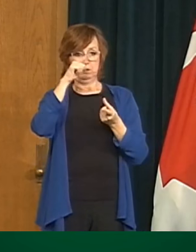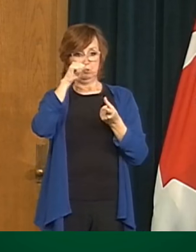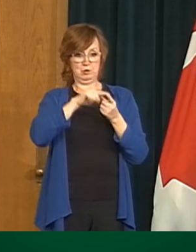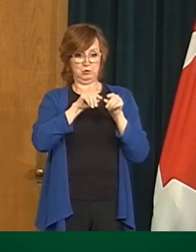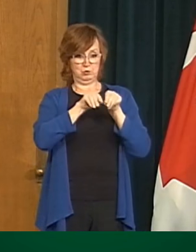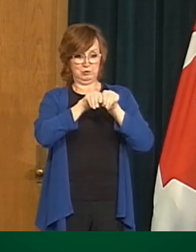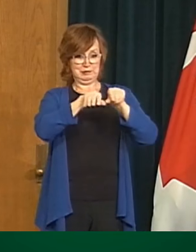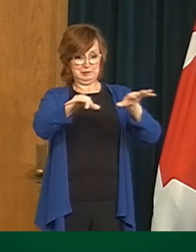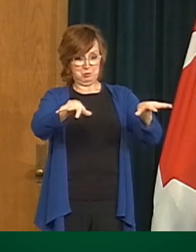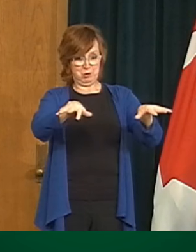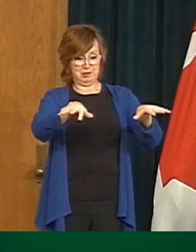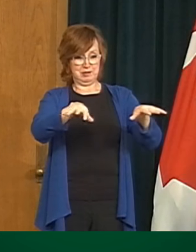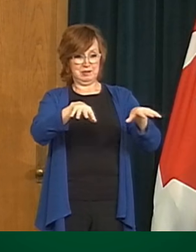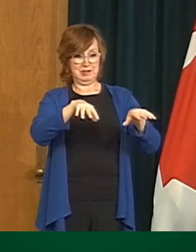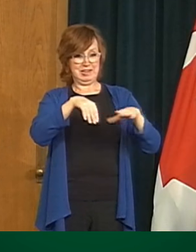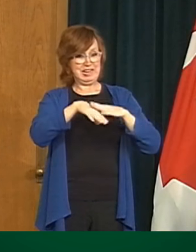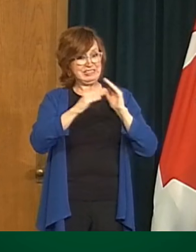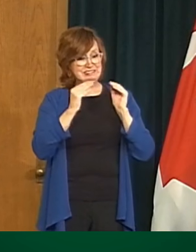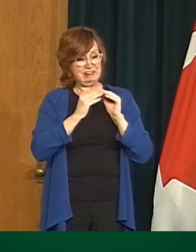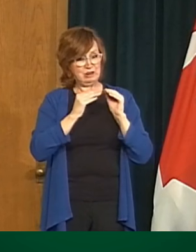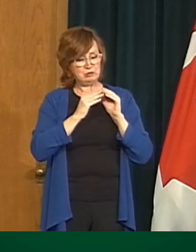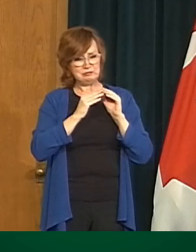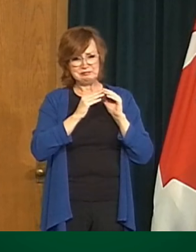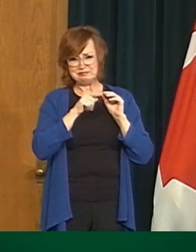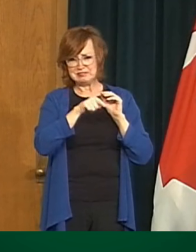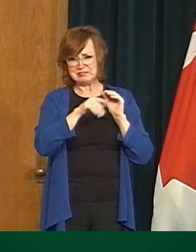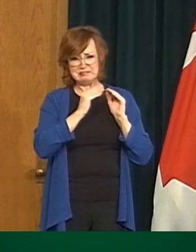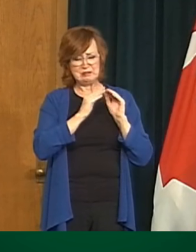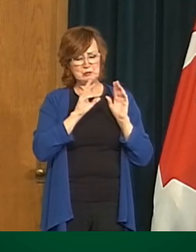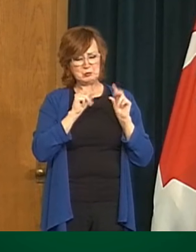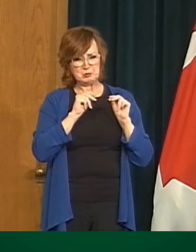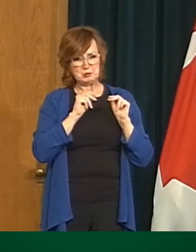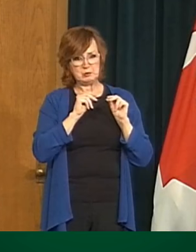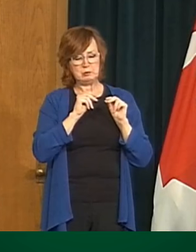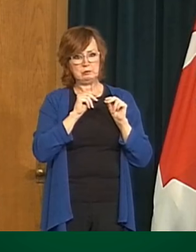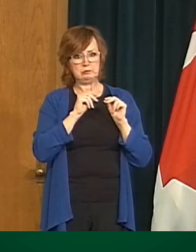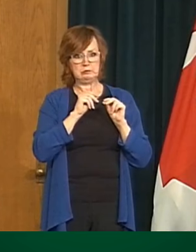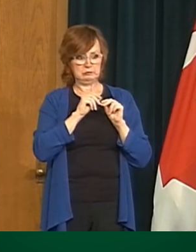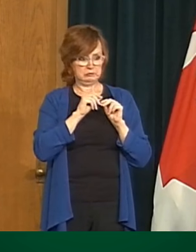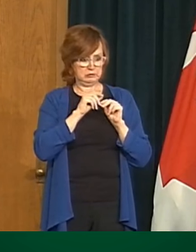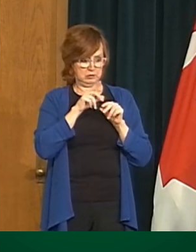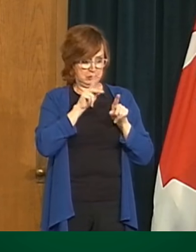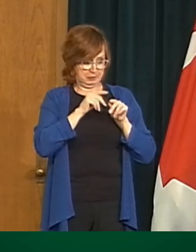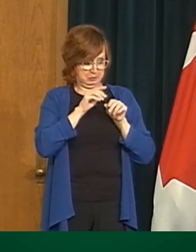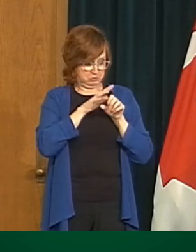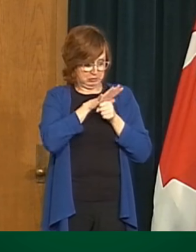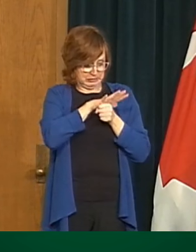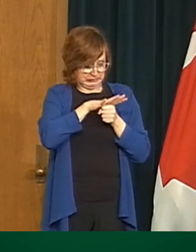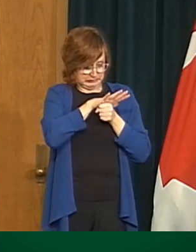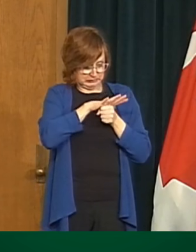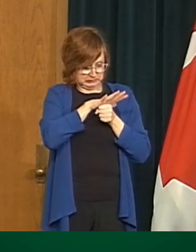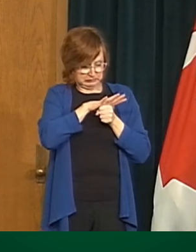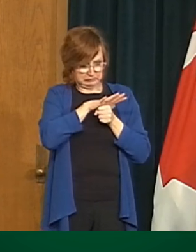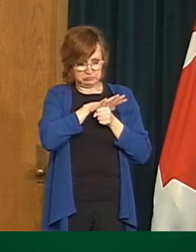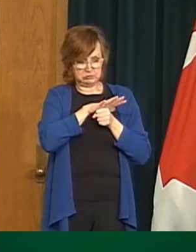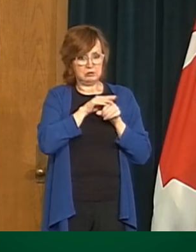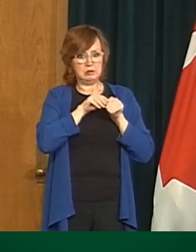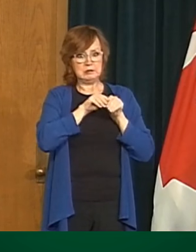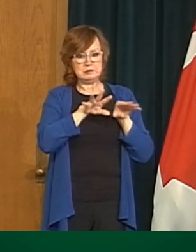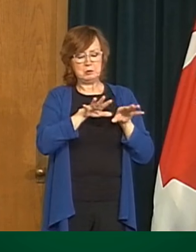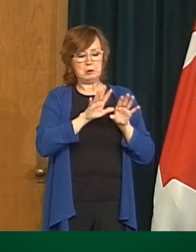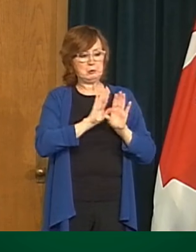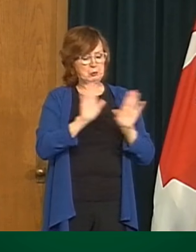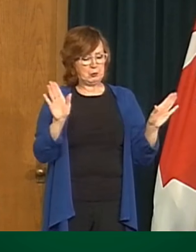and that includes in the community of Loche. And that's why we have sent now over 60 conservation officers up into